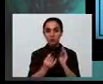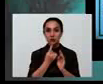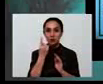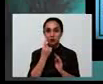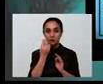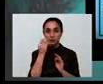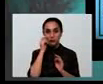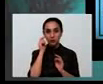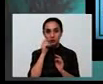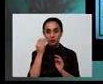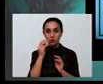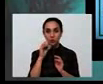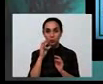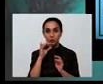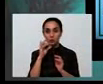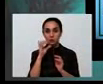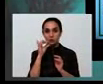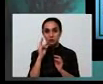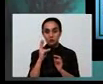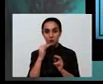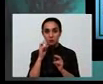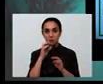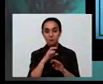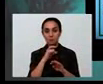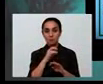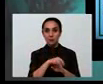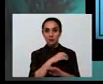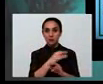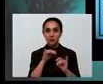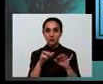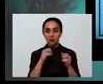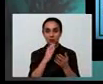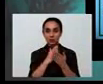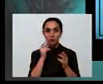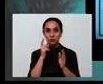yagona Xitoy Kommunistik Partiyasi egallab turibdi.